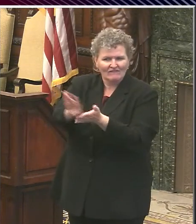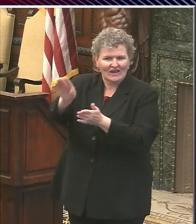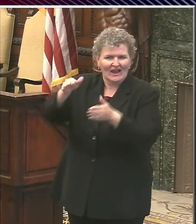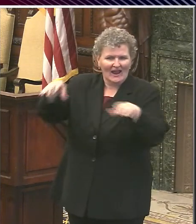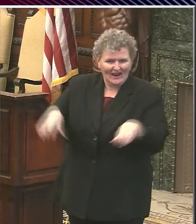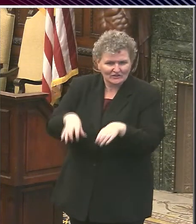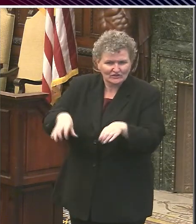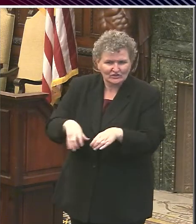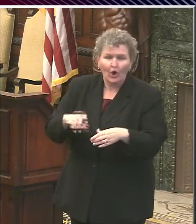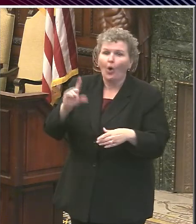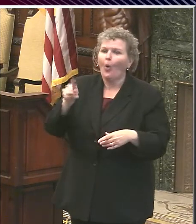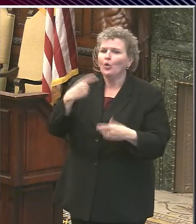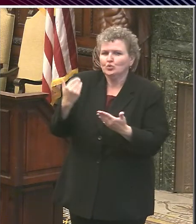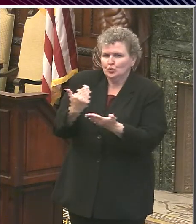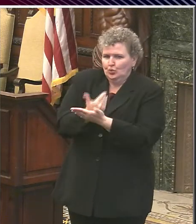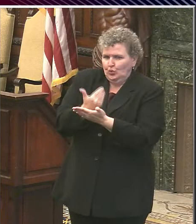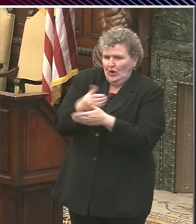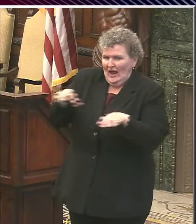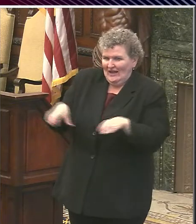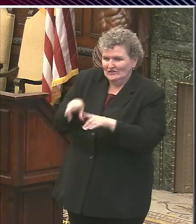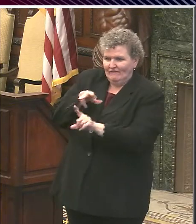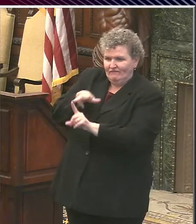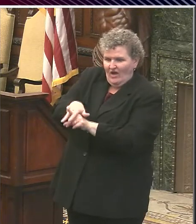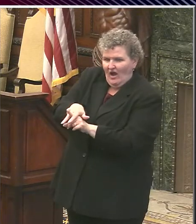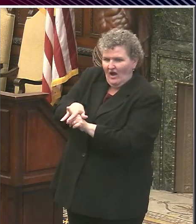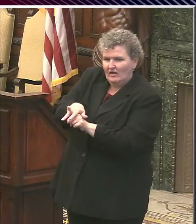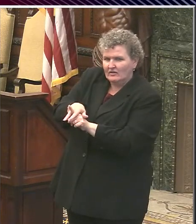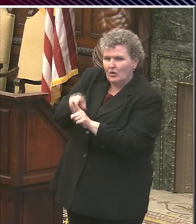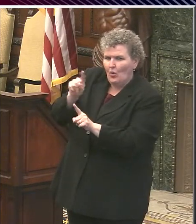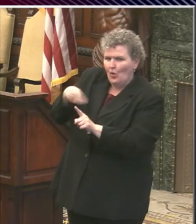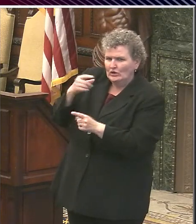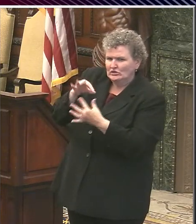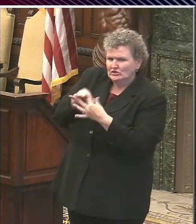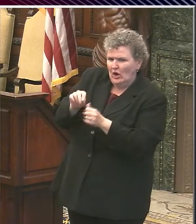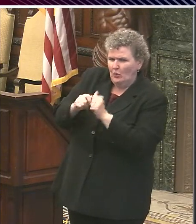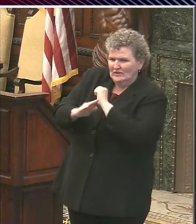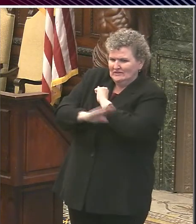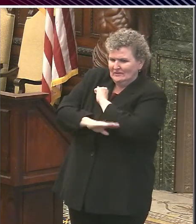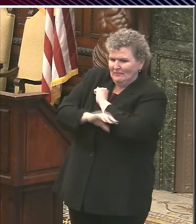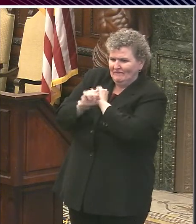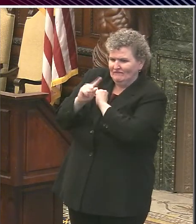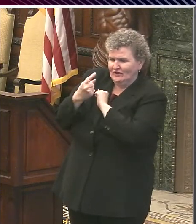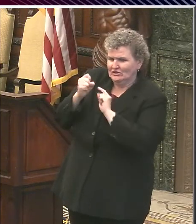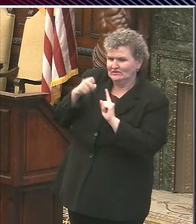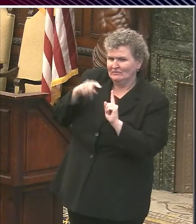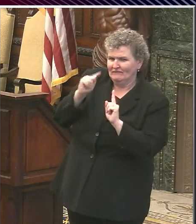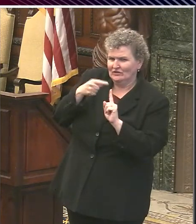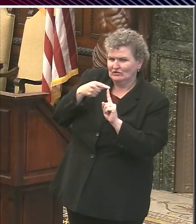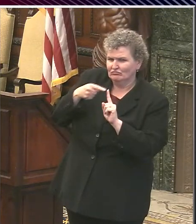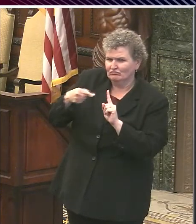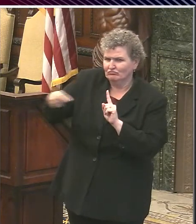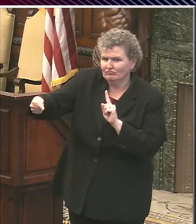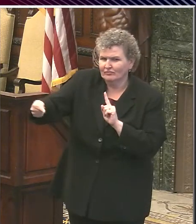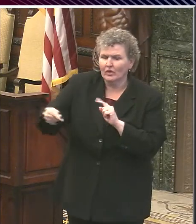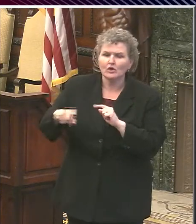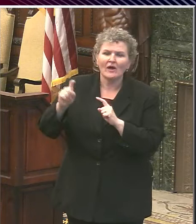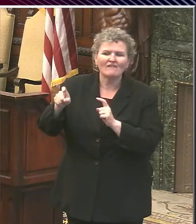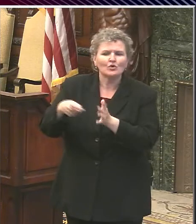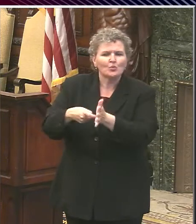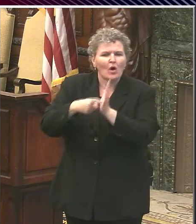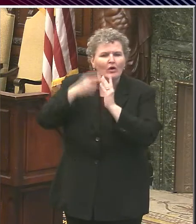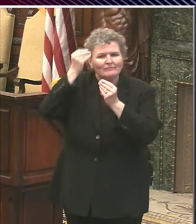new eviction actions that are filed as of September 1st. The landlord will be required to give the tenant certain